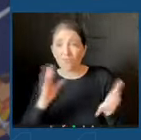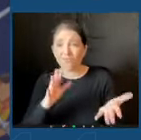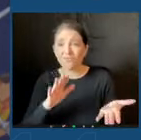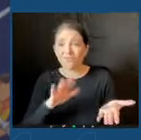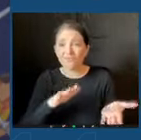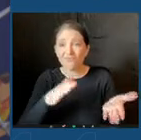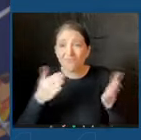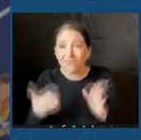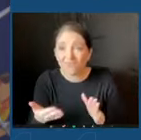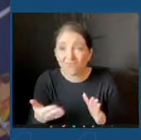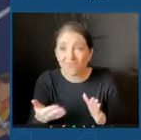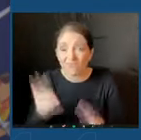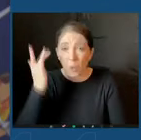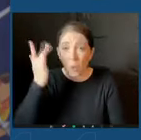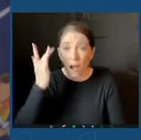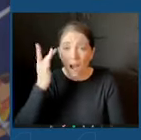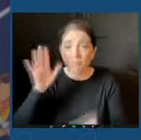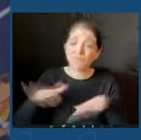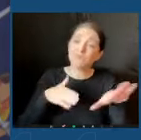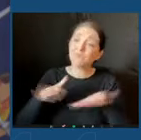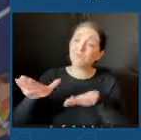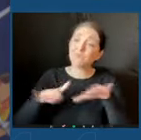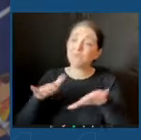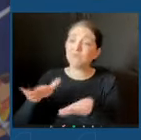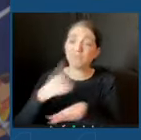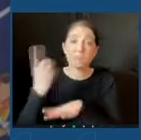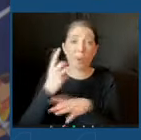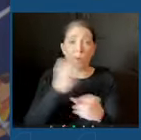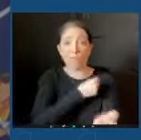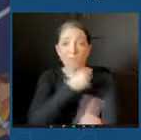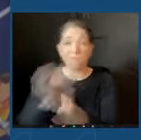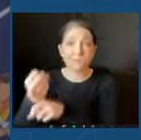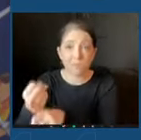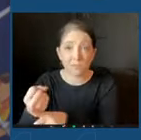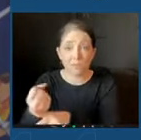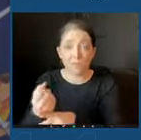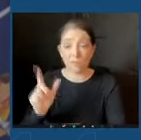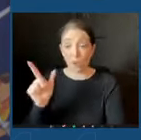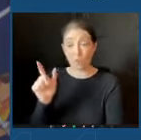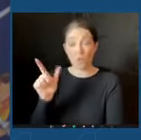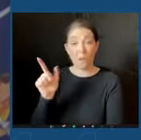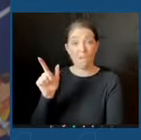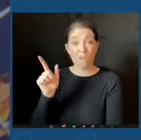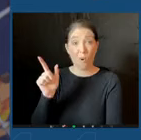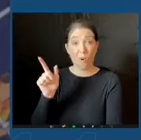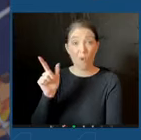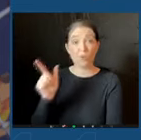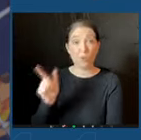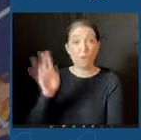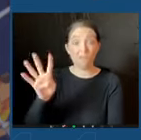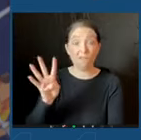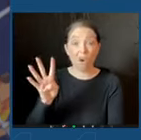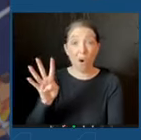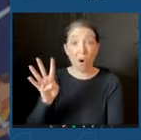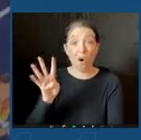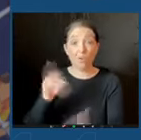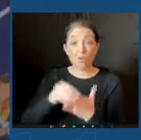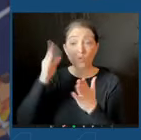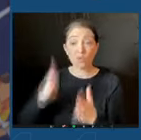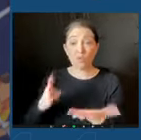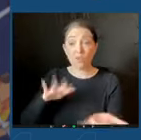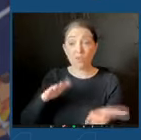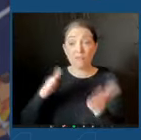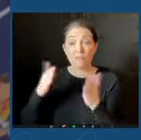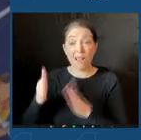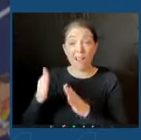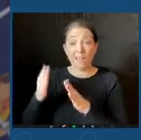protected. 24 in the last decade. And we have statistics that show that during the 8 a.m. hour, when a